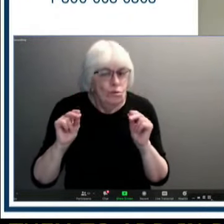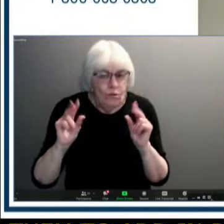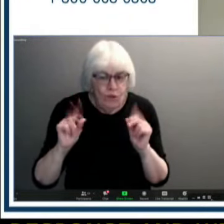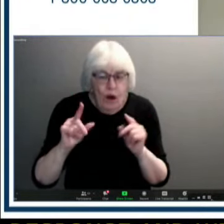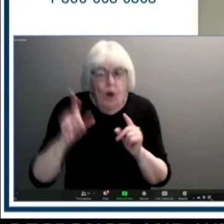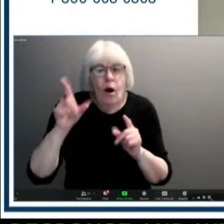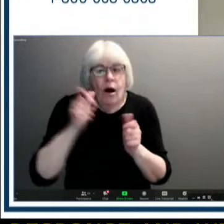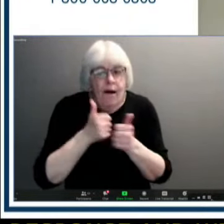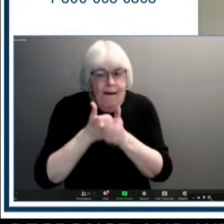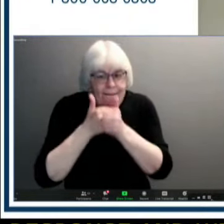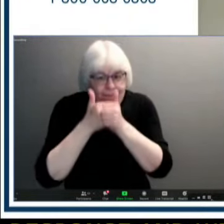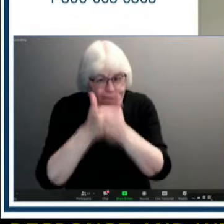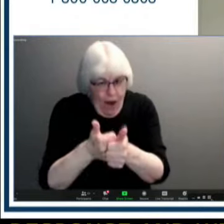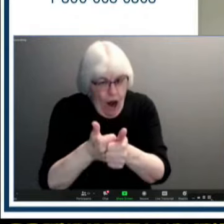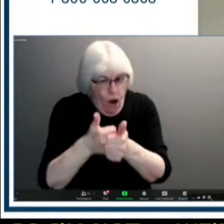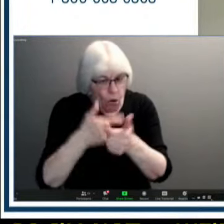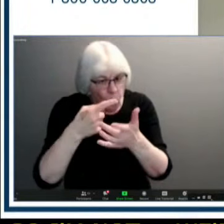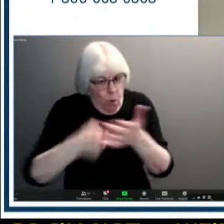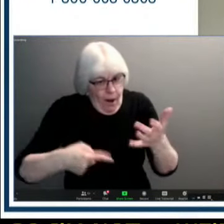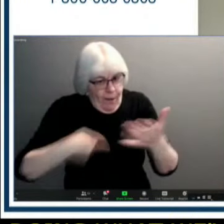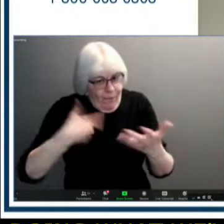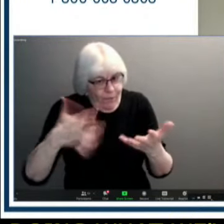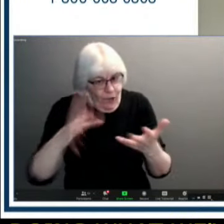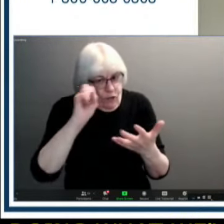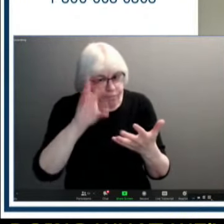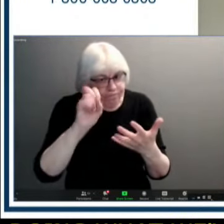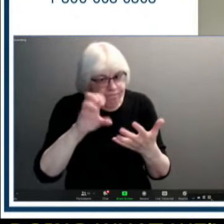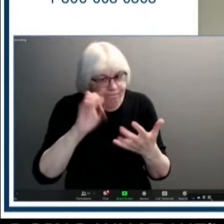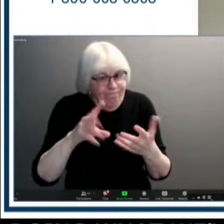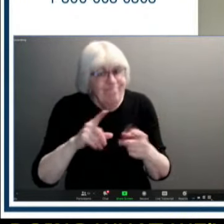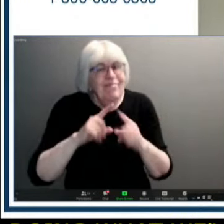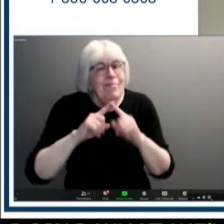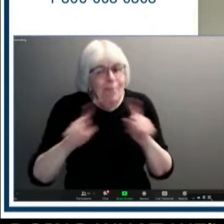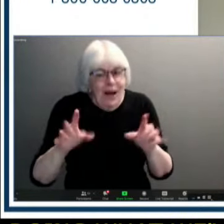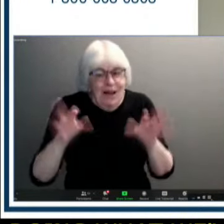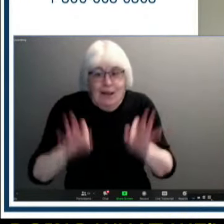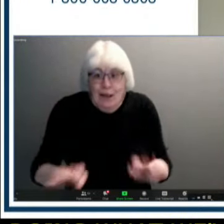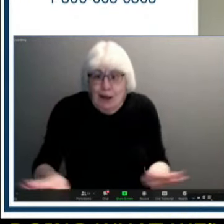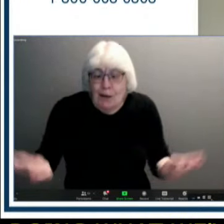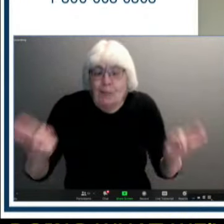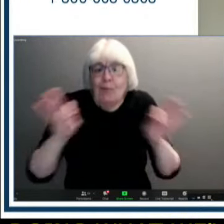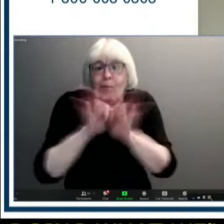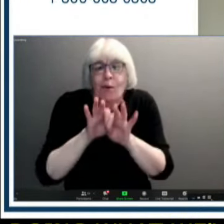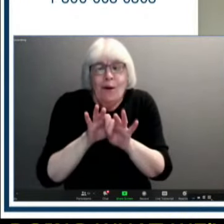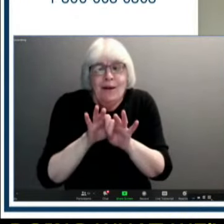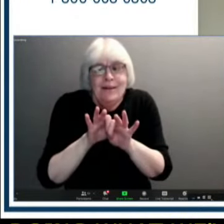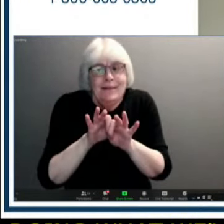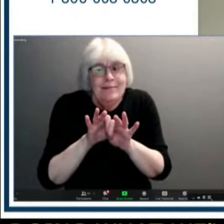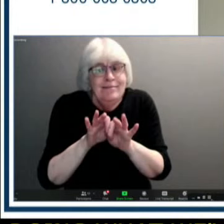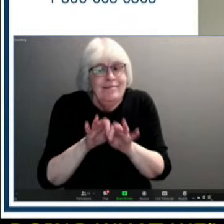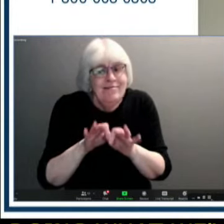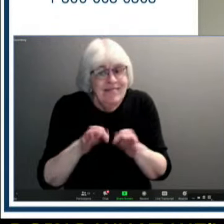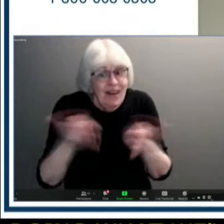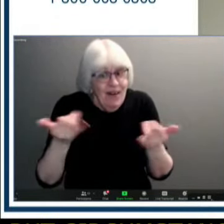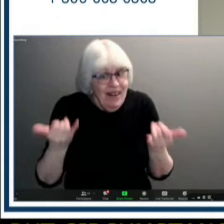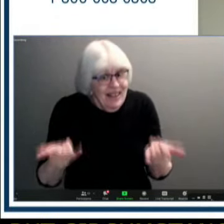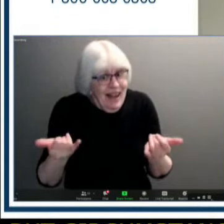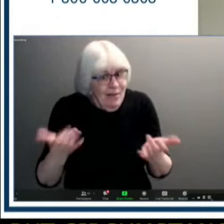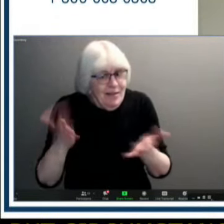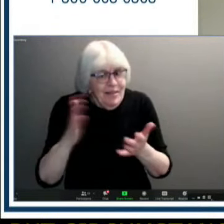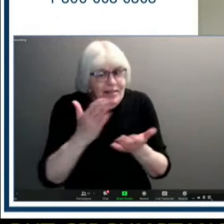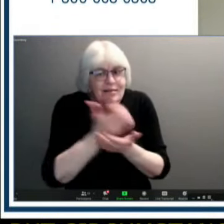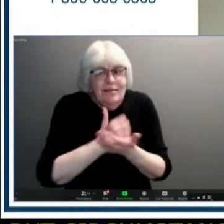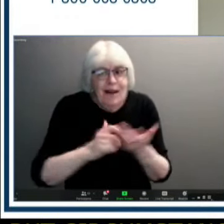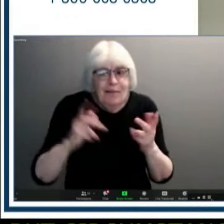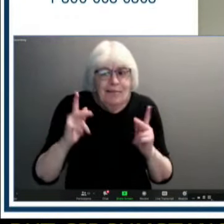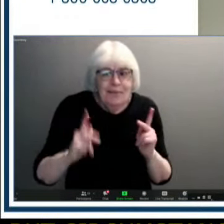now different. But it is also important that people are. I'm certainly hearing anecdotes or people saying,